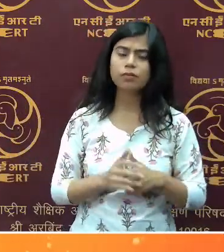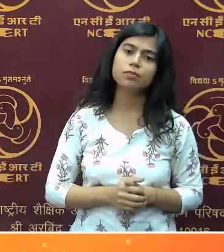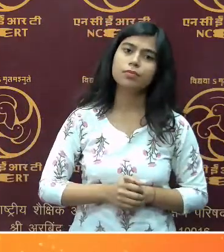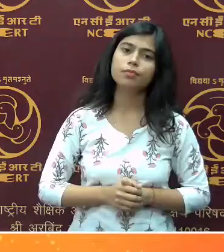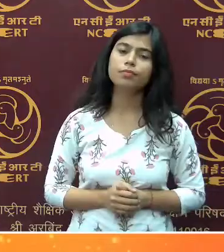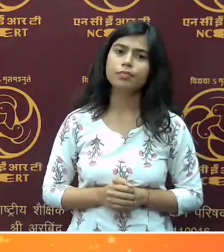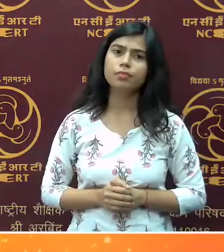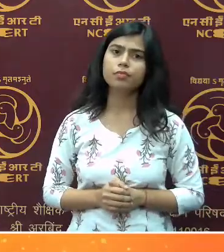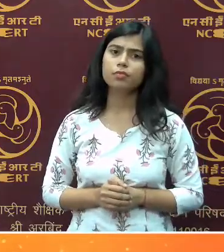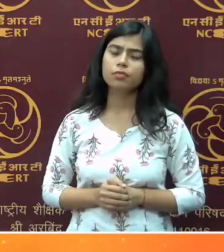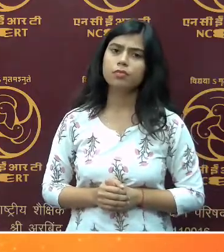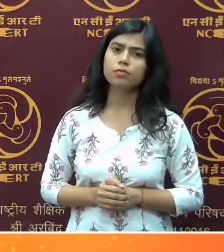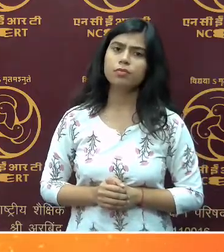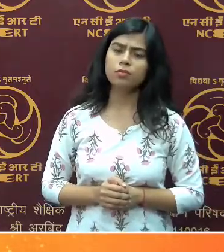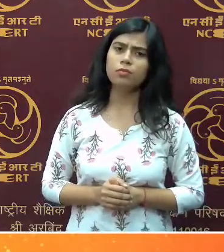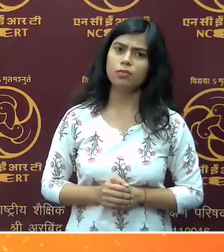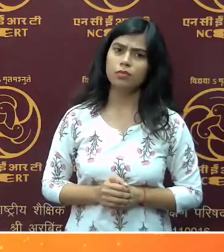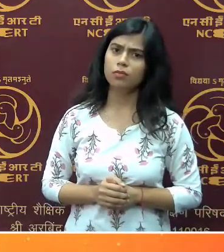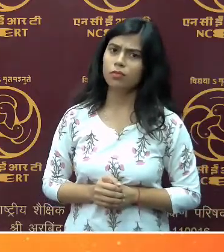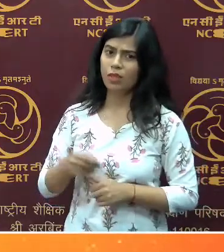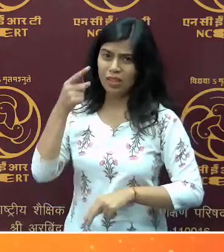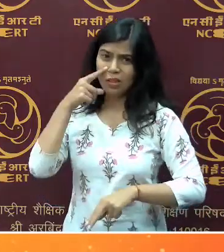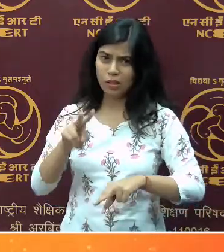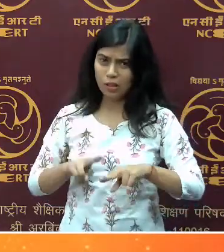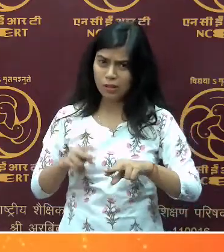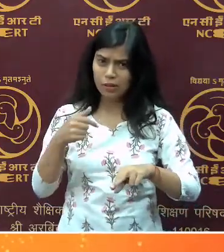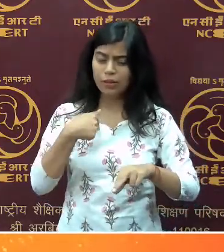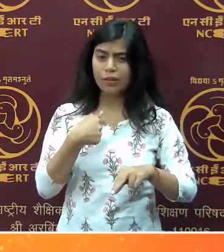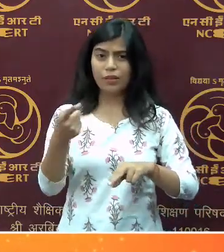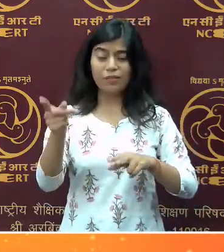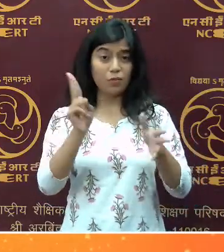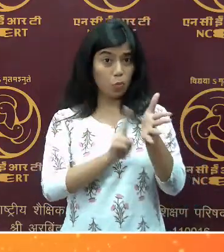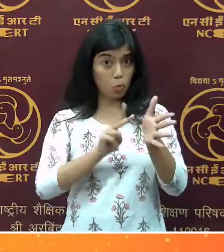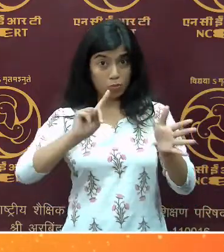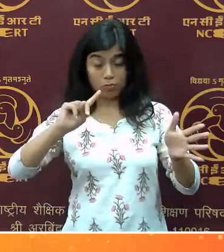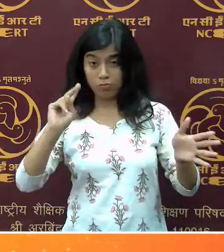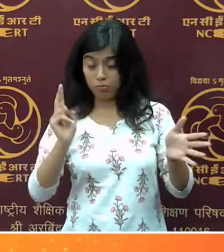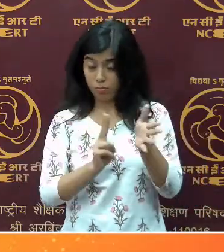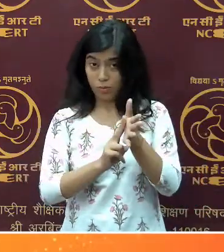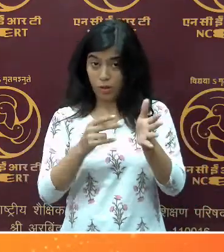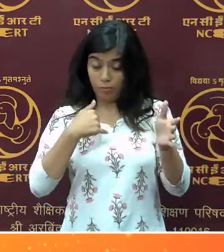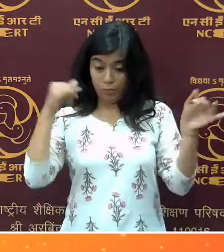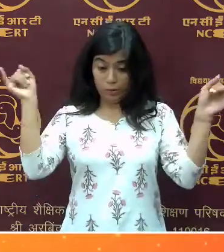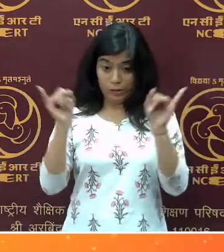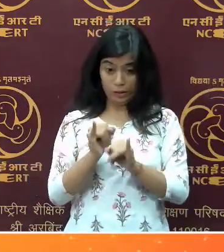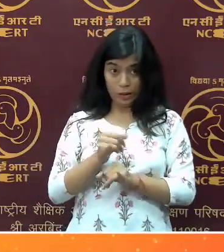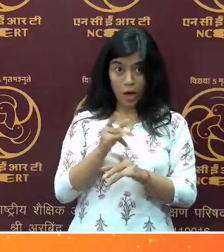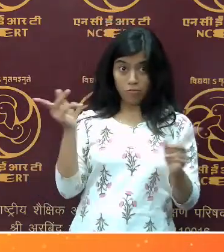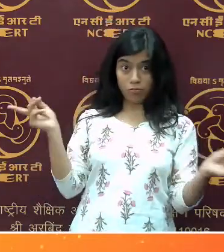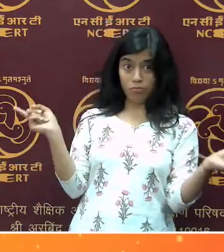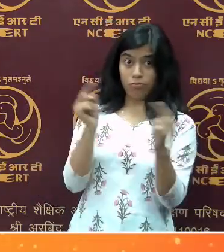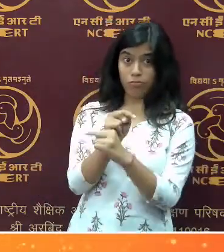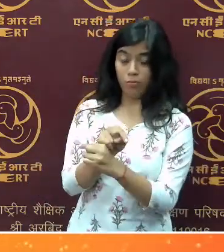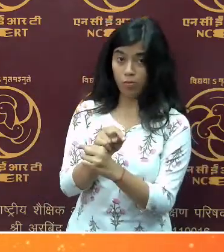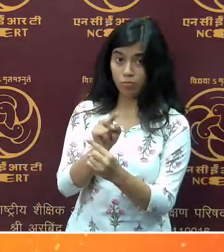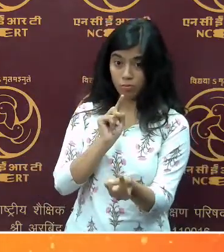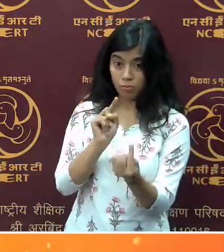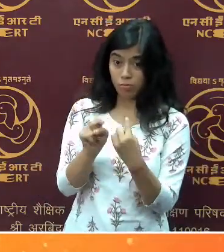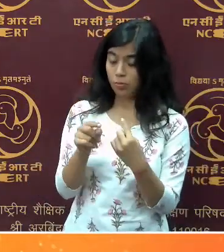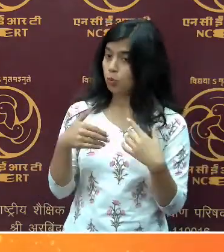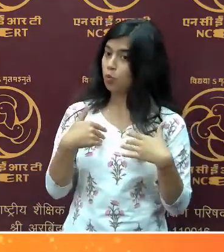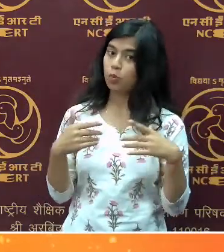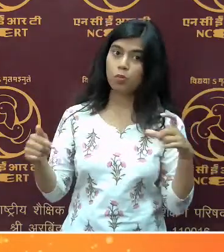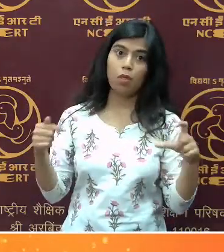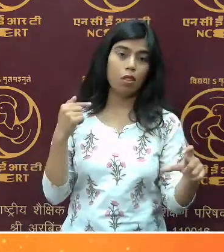regulated in case if it is against the nation, if it is defamatory to any person or any